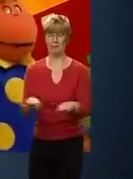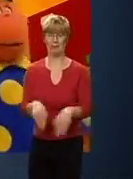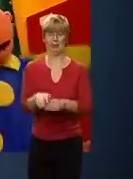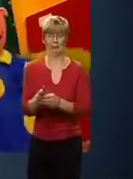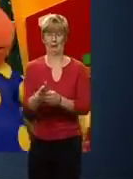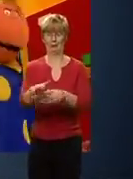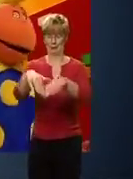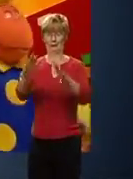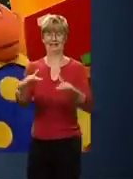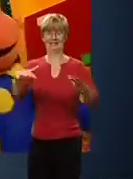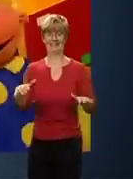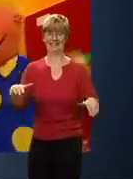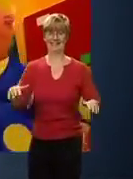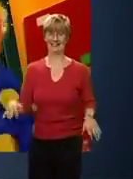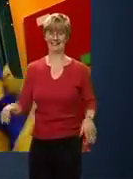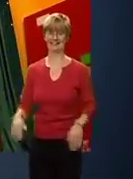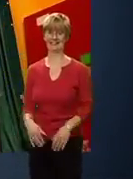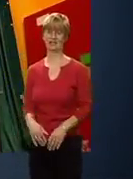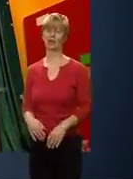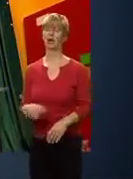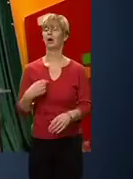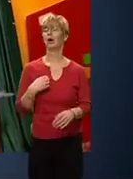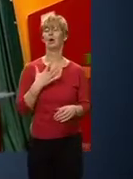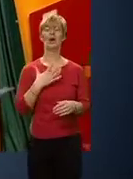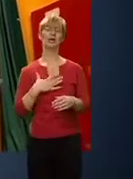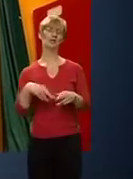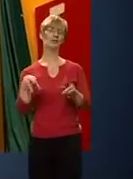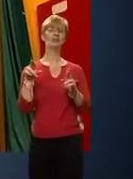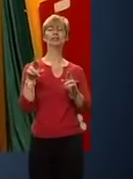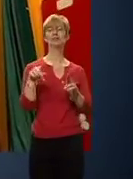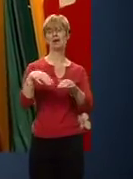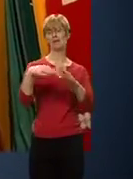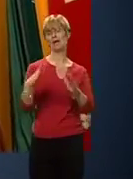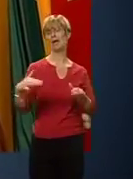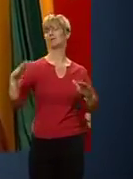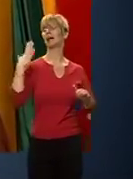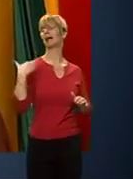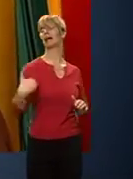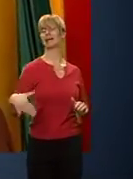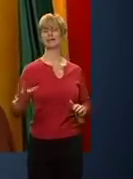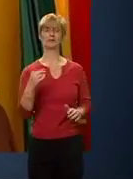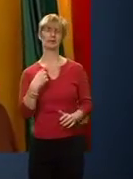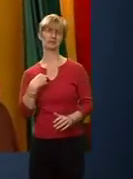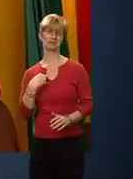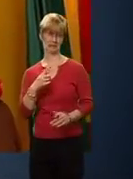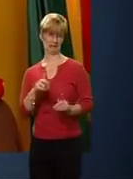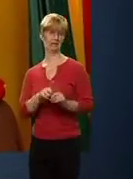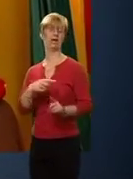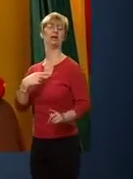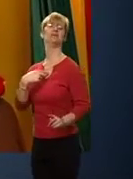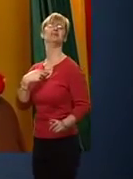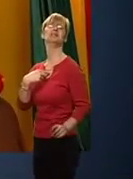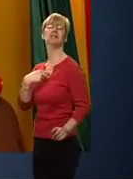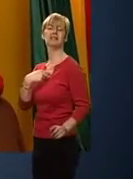splash, swimming through the sea. How I wish that the mermaid was me. Was me? Was me? How I wish that